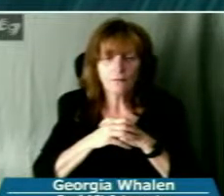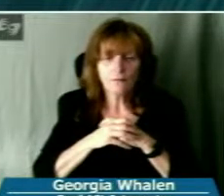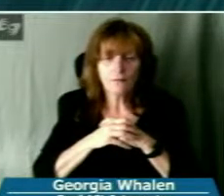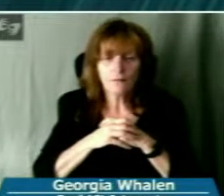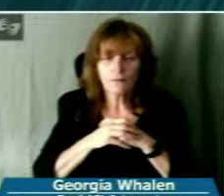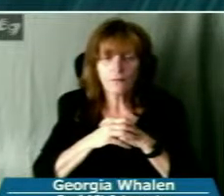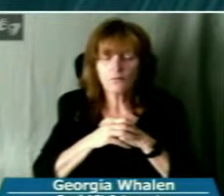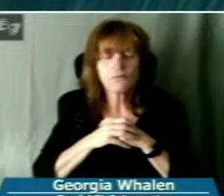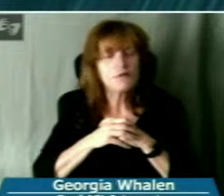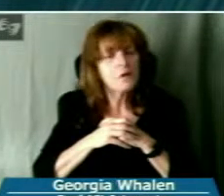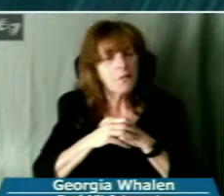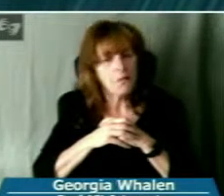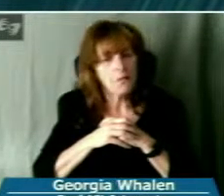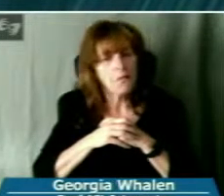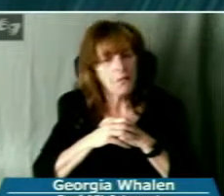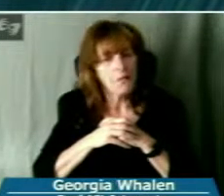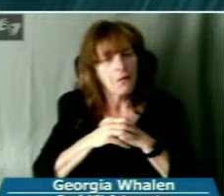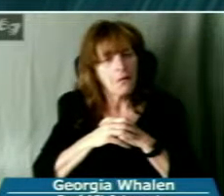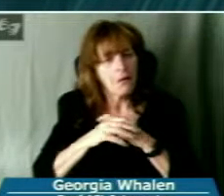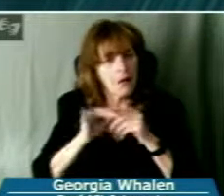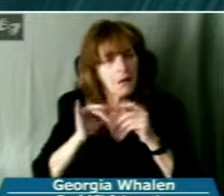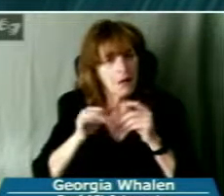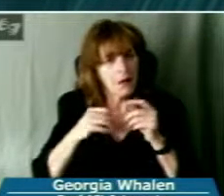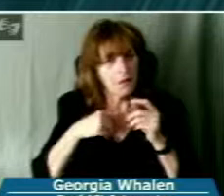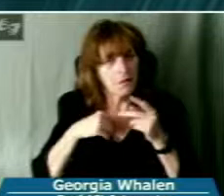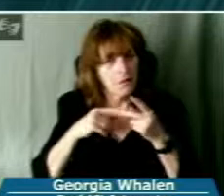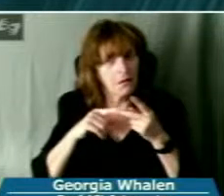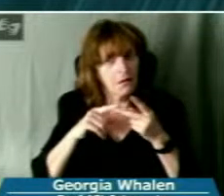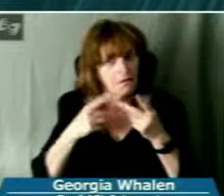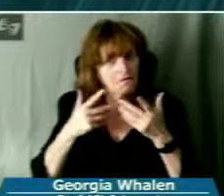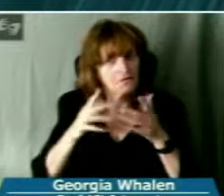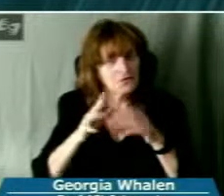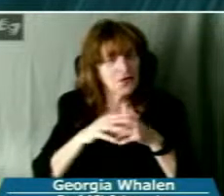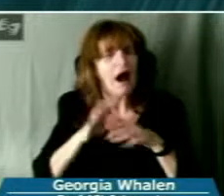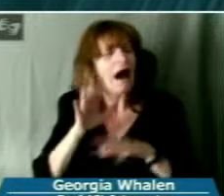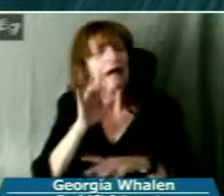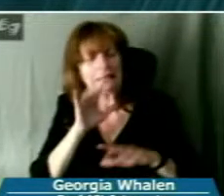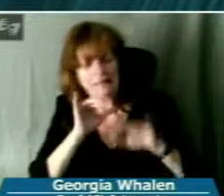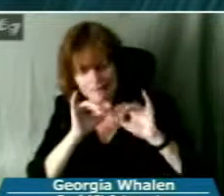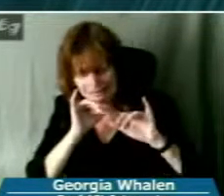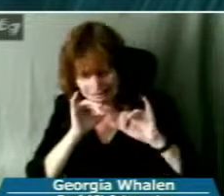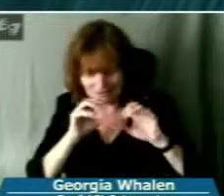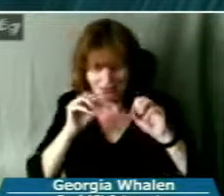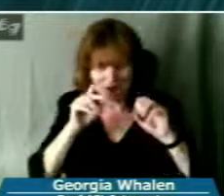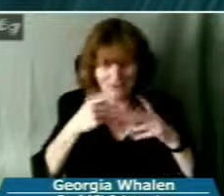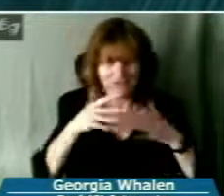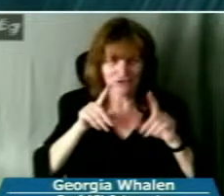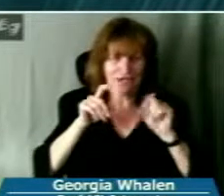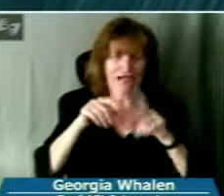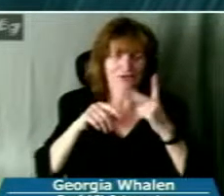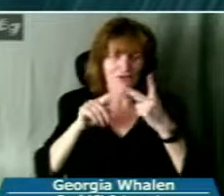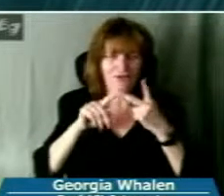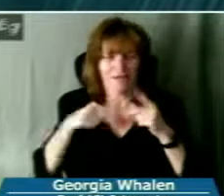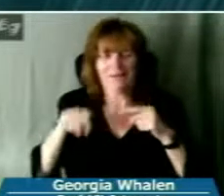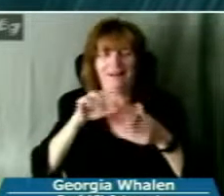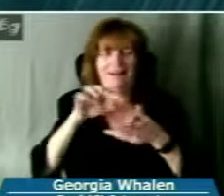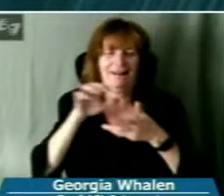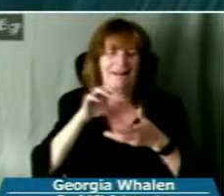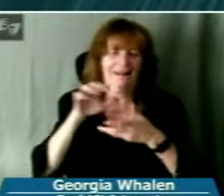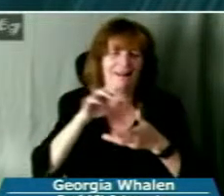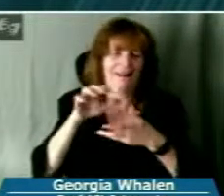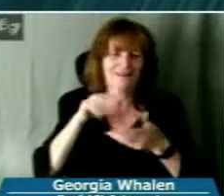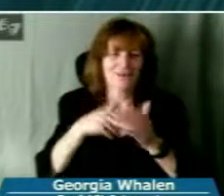I think that was my follow-up question. Oh, my apologies. My apologies. Everyone's laughing. Oh, okay, Mr. Mayor, that's the end of our media